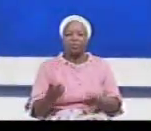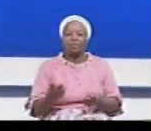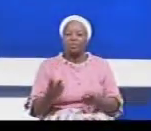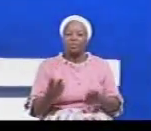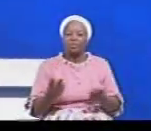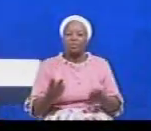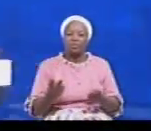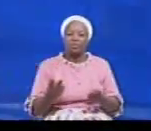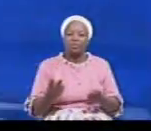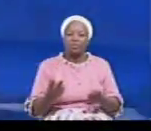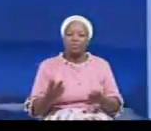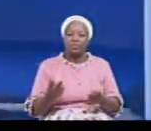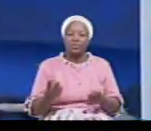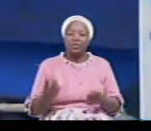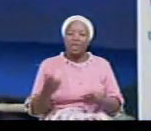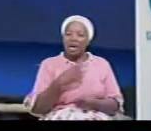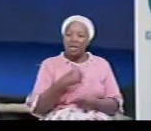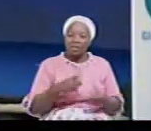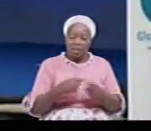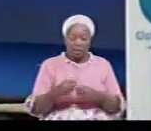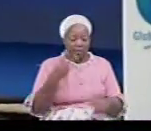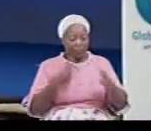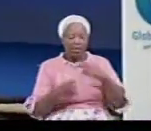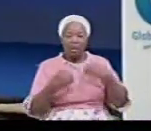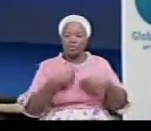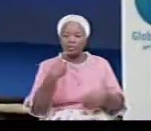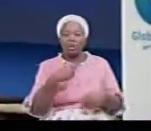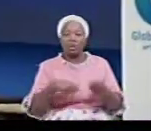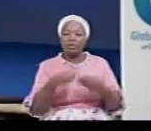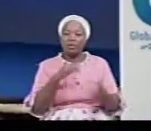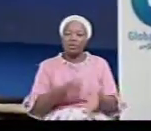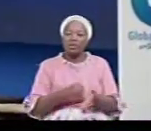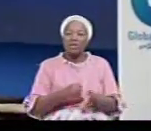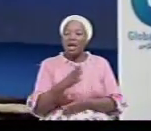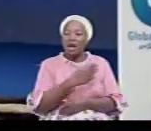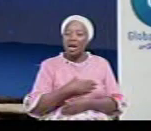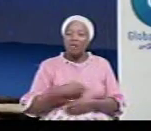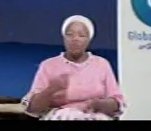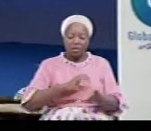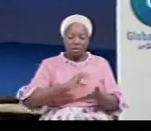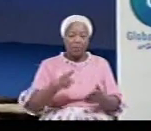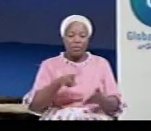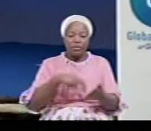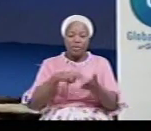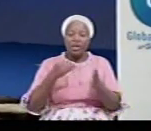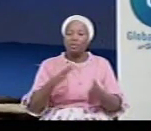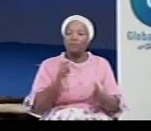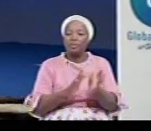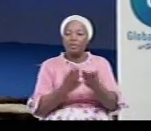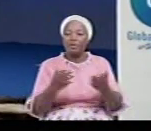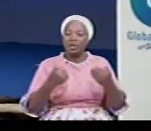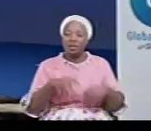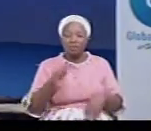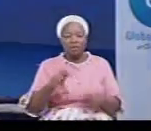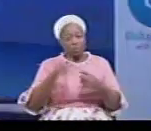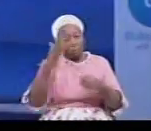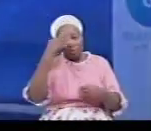And the prophets have spoken about it. And the readers of the Bible, they need to know about